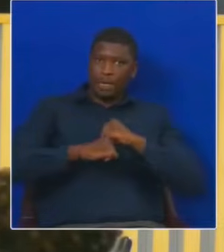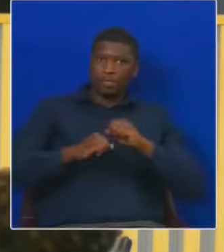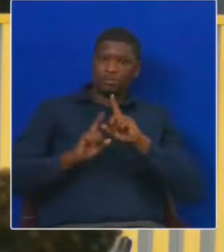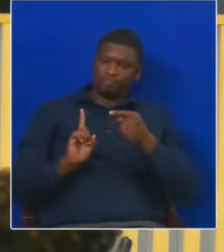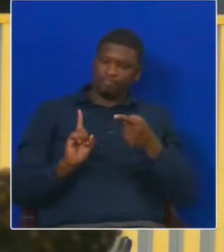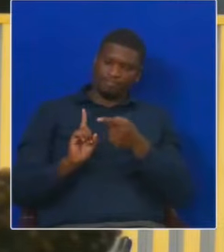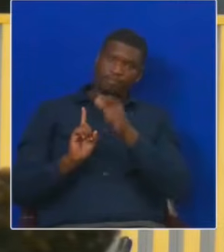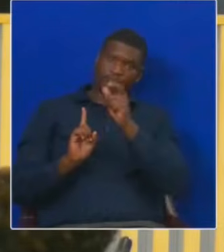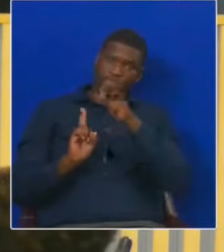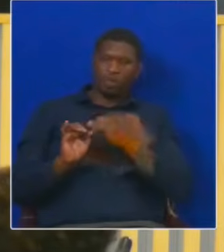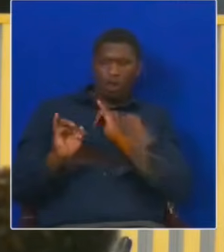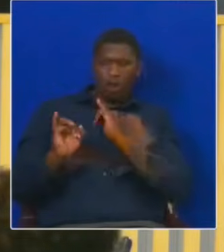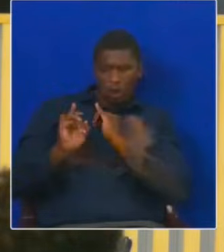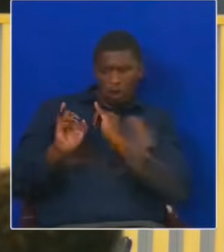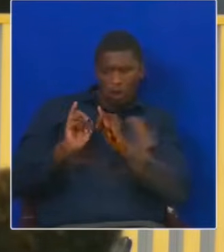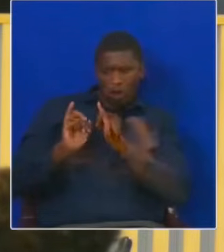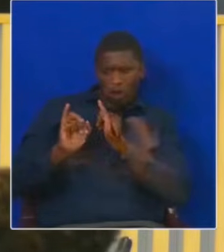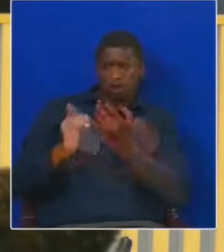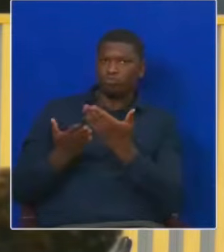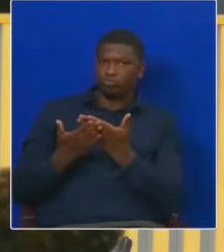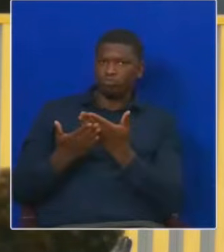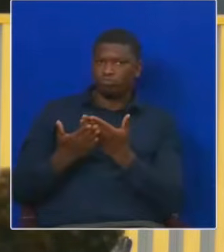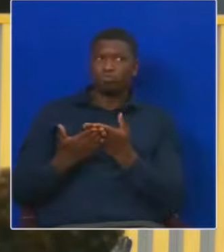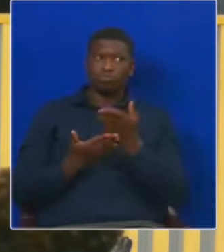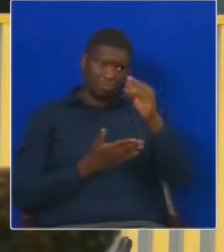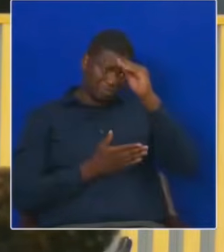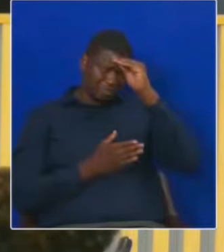Phumulo Moloi.